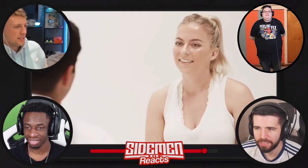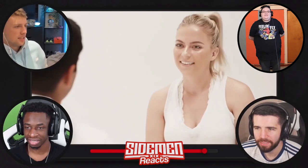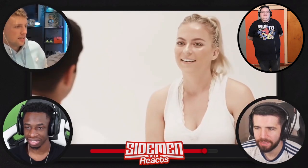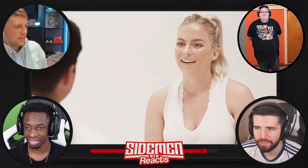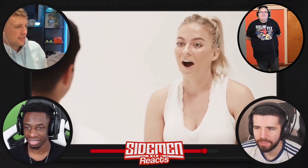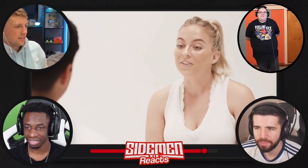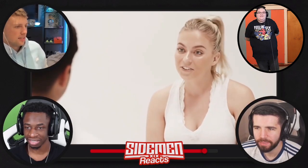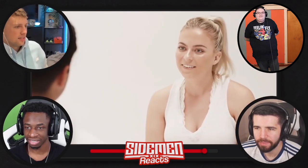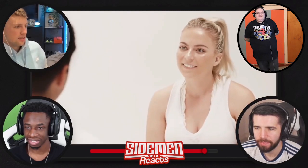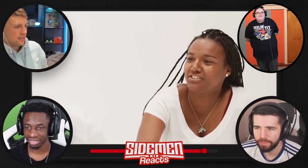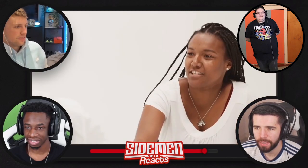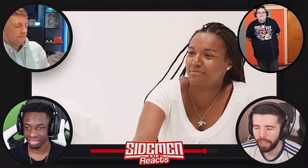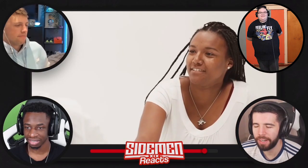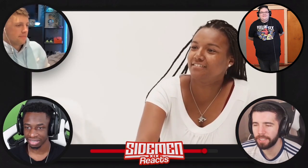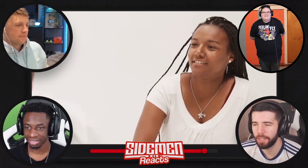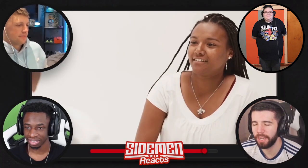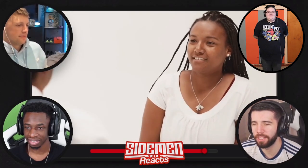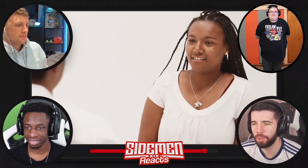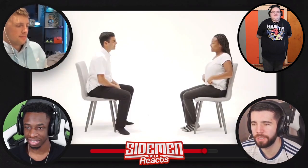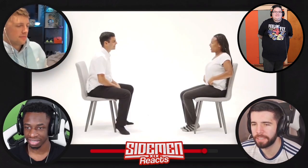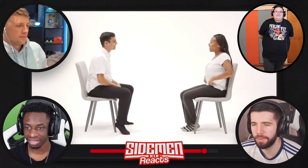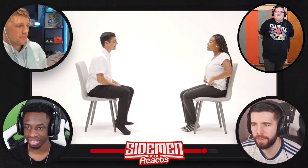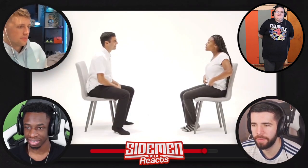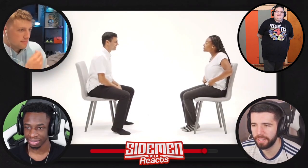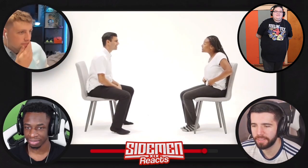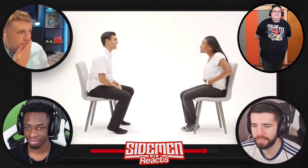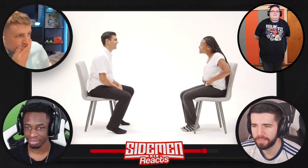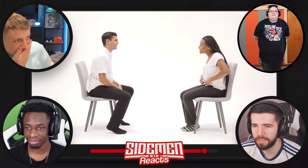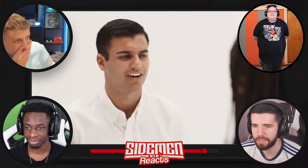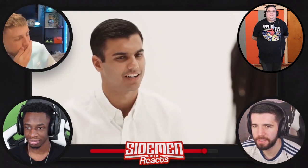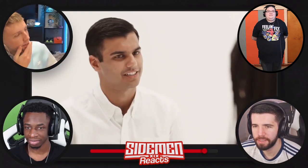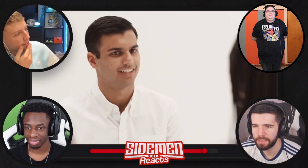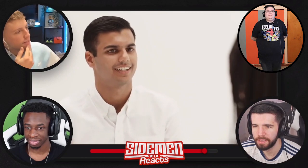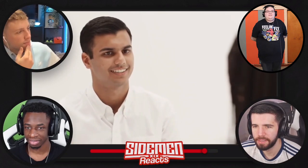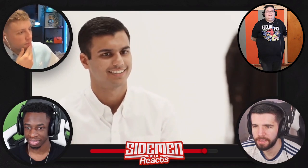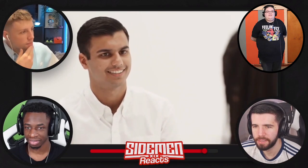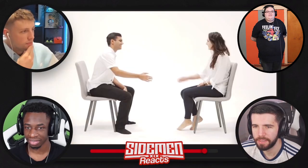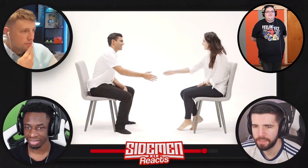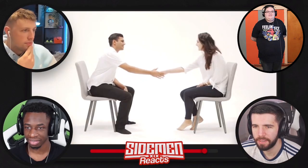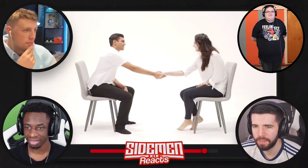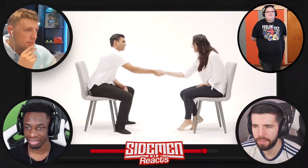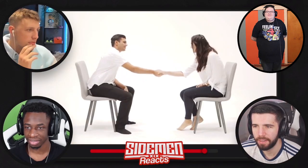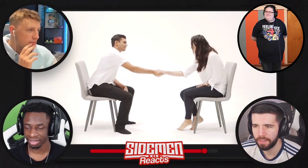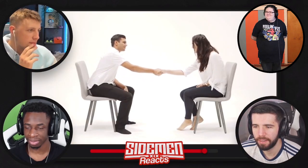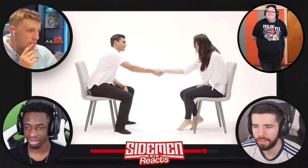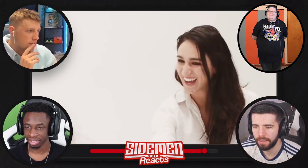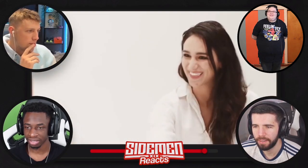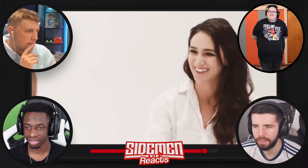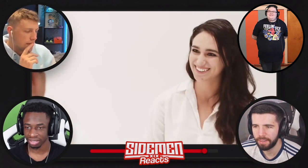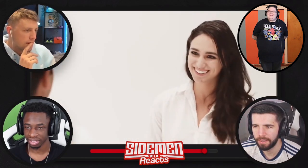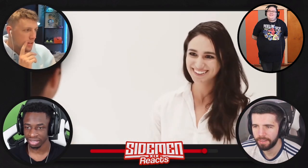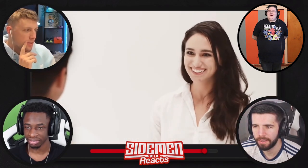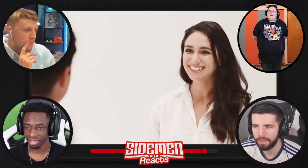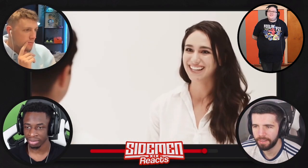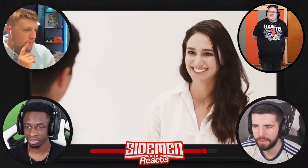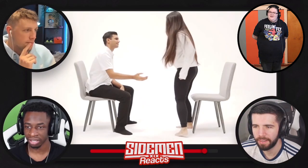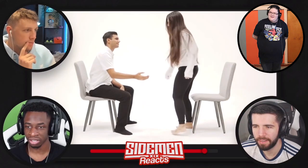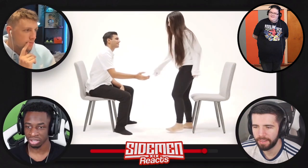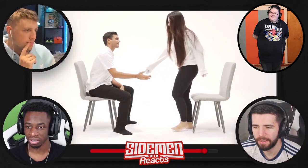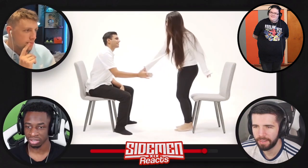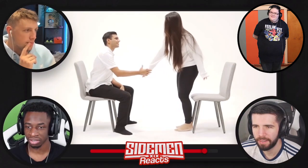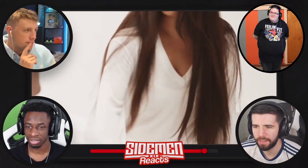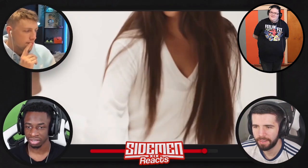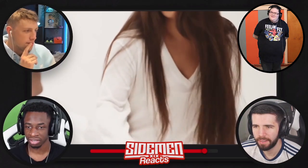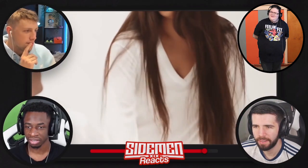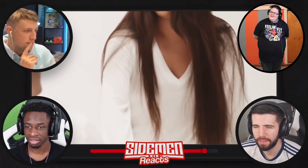That's really sweet. I'm Emily. Anshul. Anshul. Jasmine. Let's do all six of them in 30 minutes. It's like enchilada. Hello. Nice to meet you. Nice to meet you. Did you say